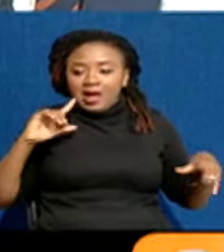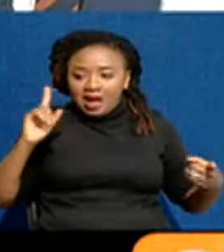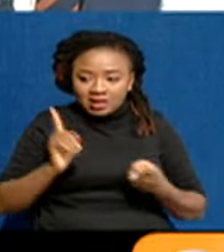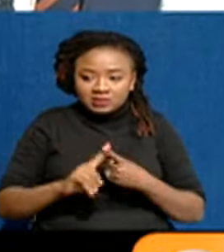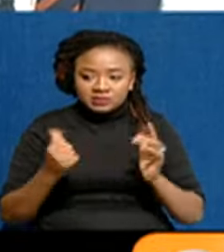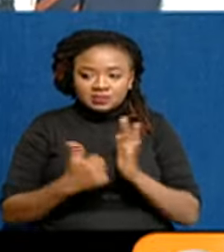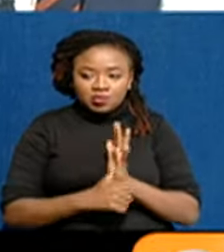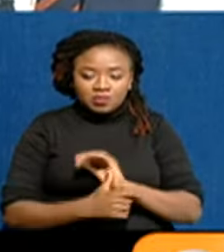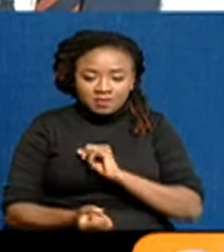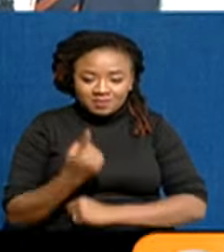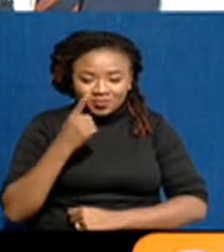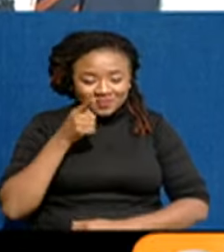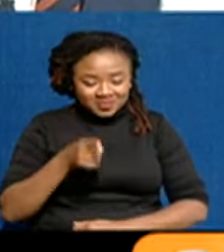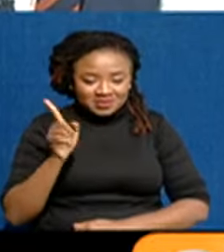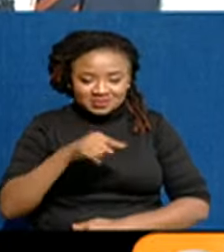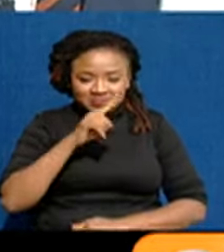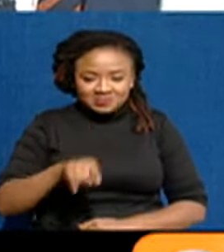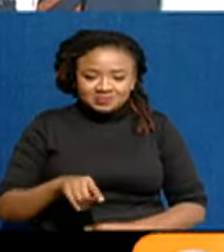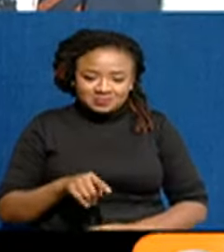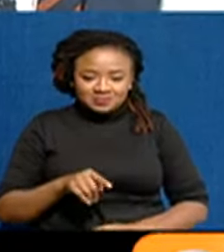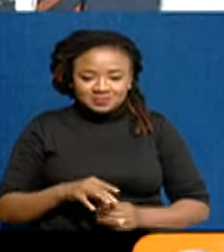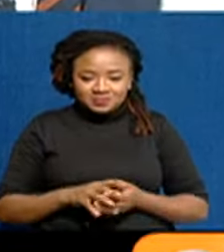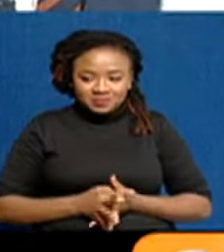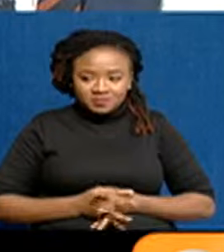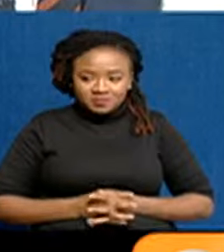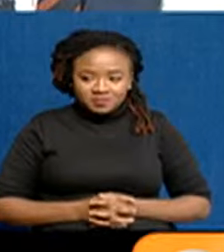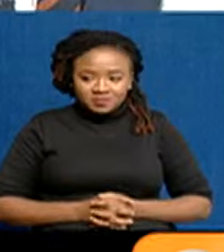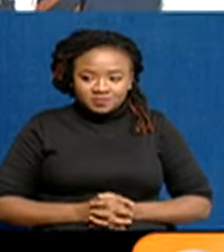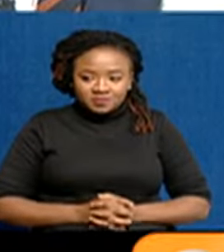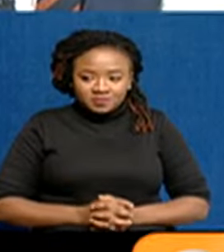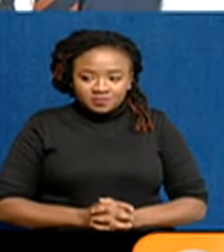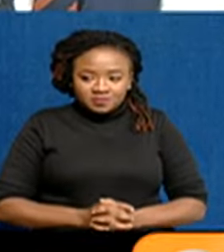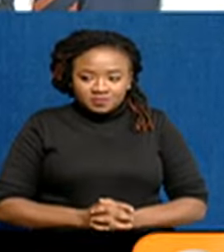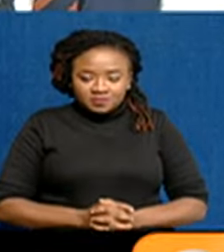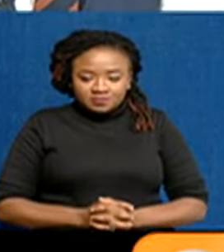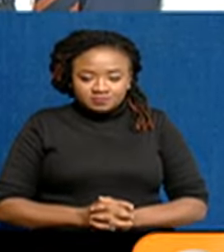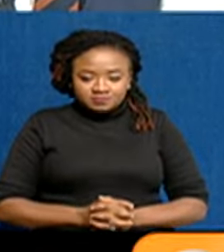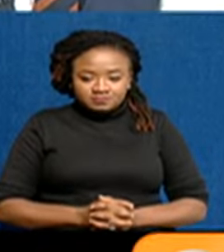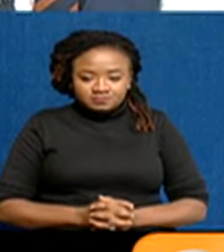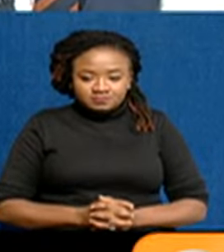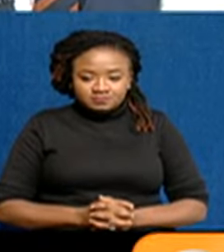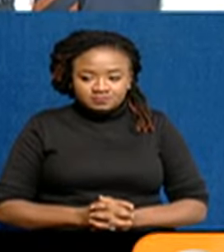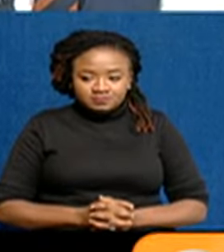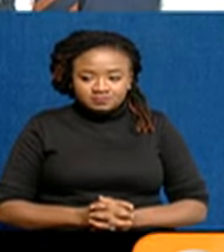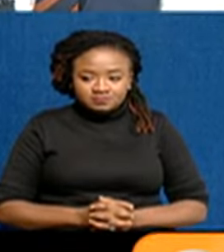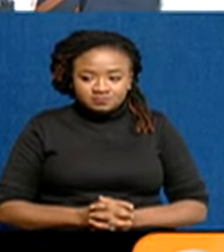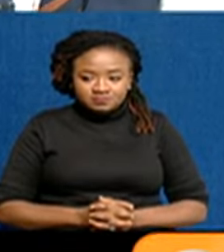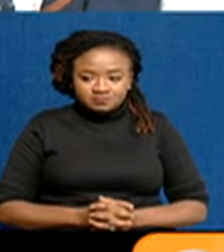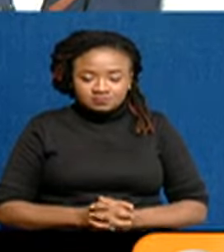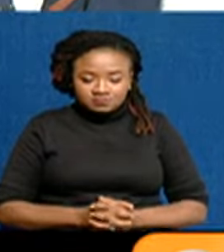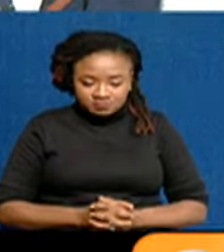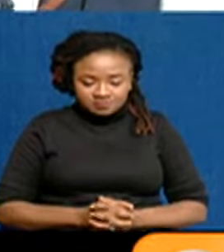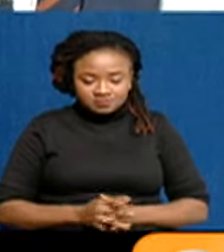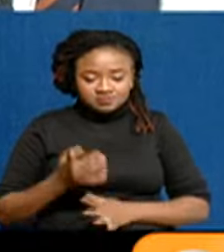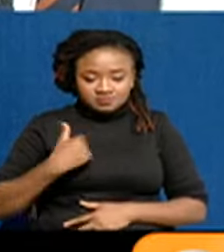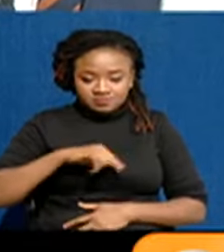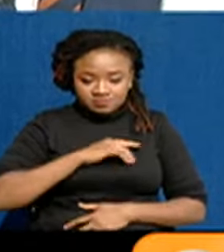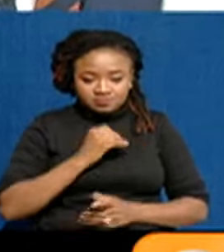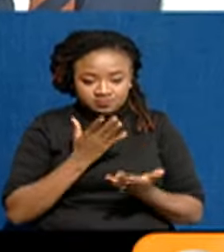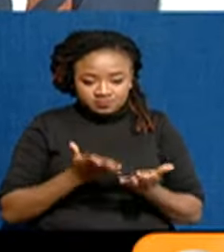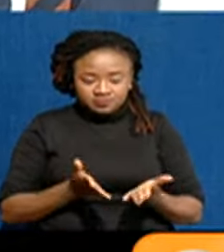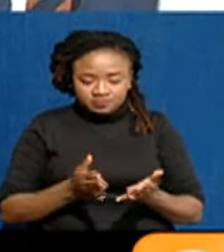Mm-hmm. And maybe bodies that would have been acting to support this, and we've grown, we are much more closer now. Collaboration is getting better.